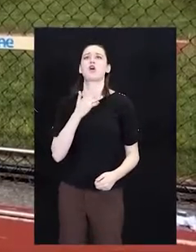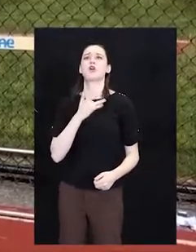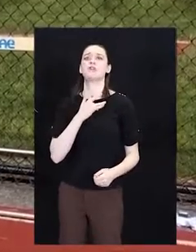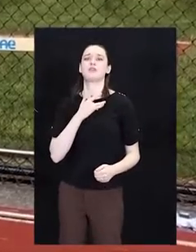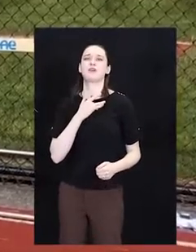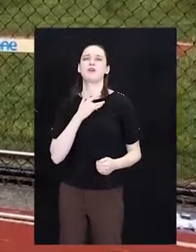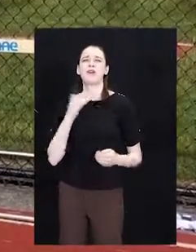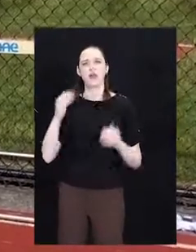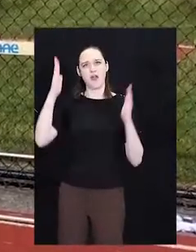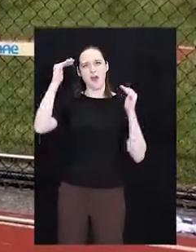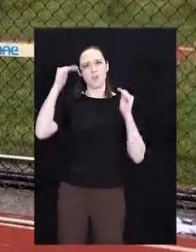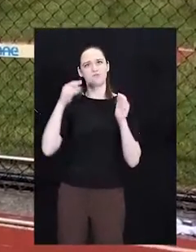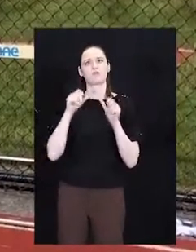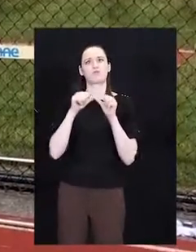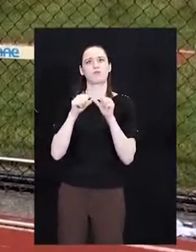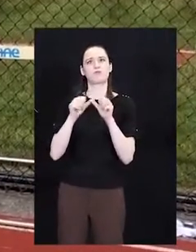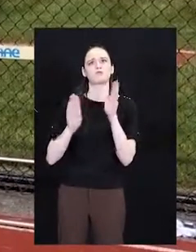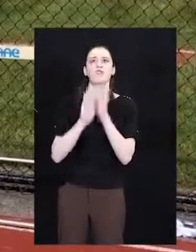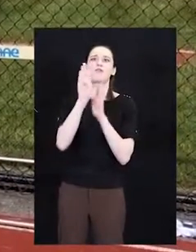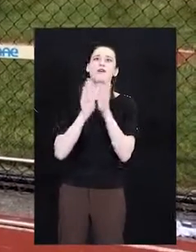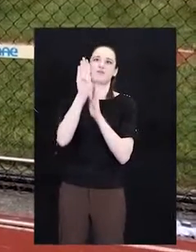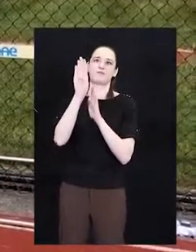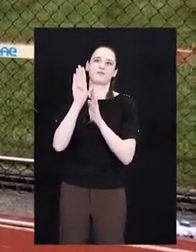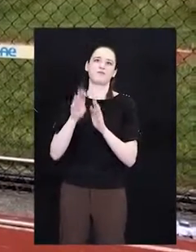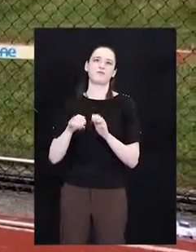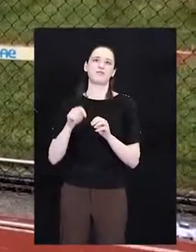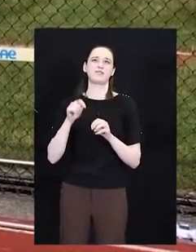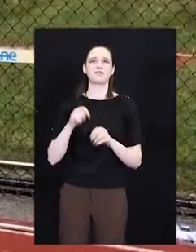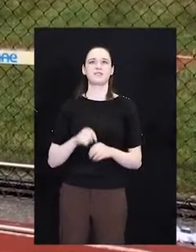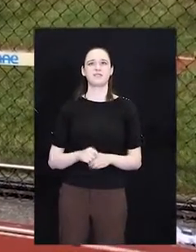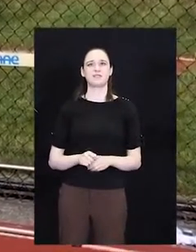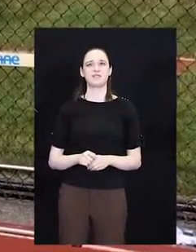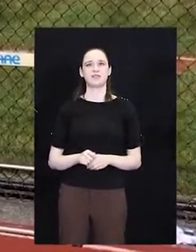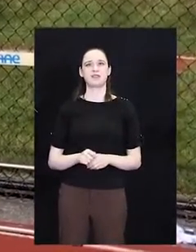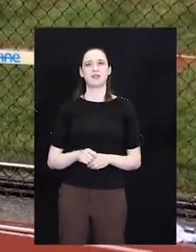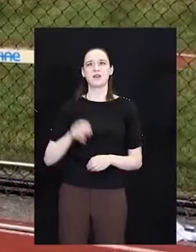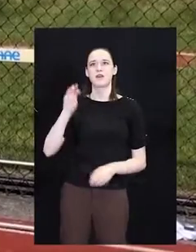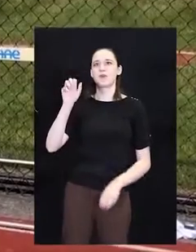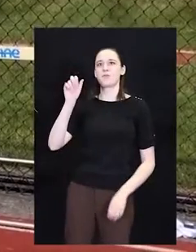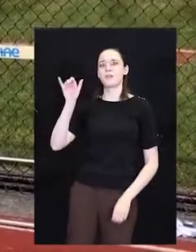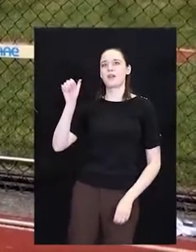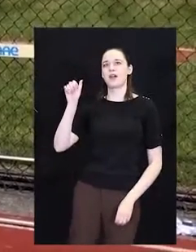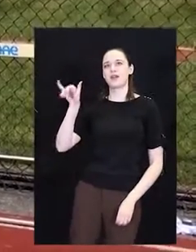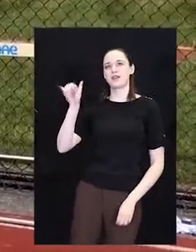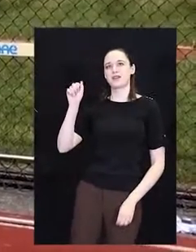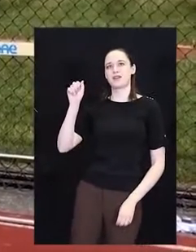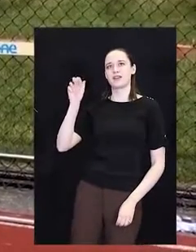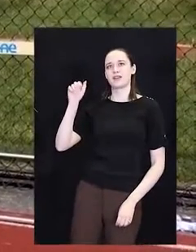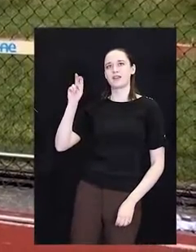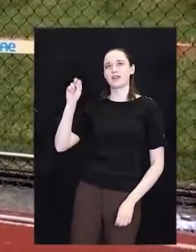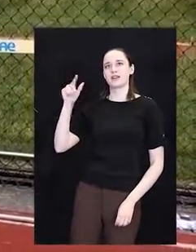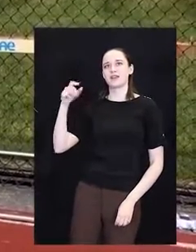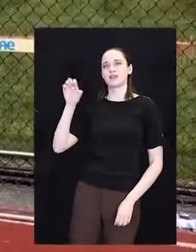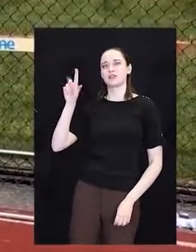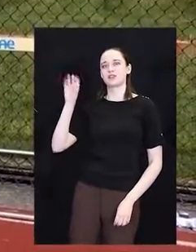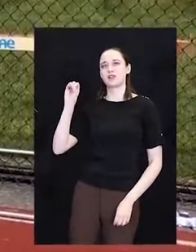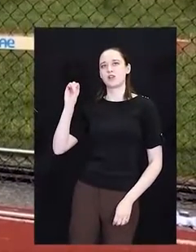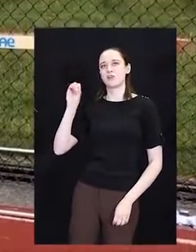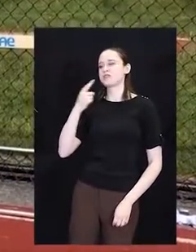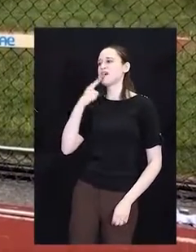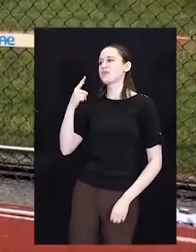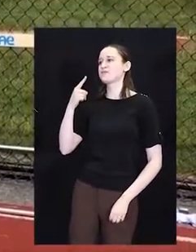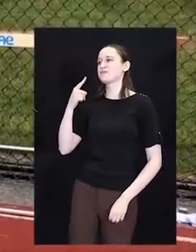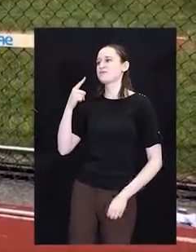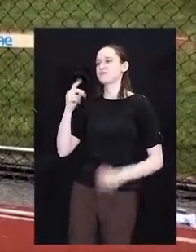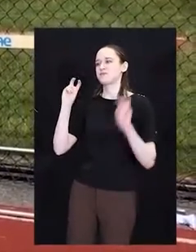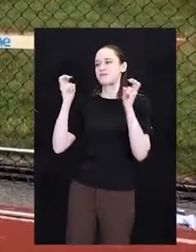in our hearts, and I hope it only grows with us as we have grown with each other over these past 4 years. In the words of Maya Angelou,